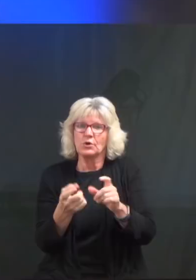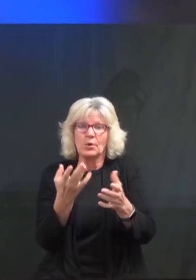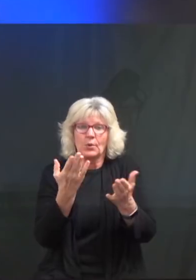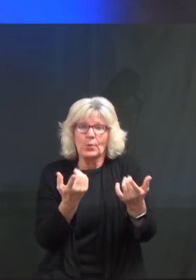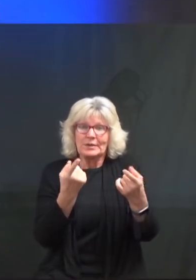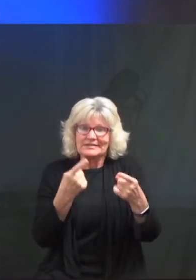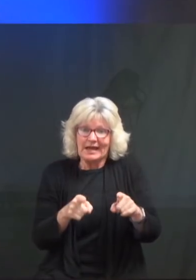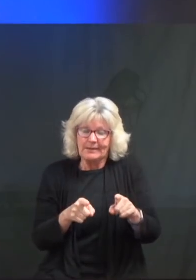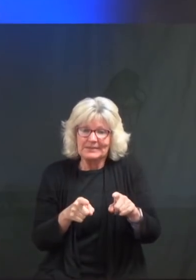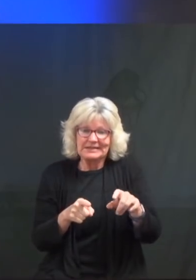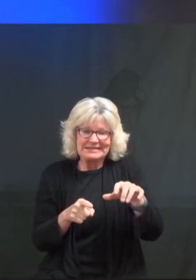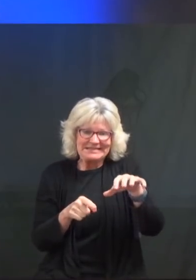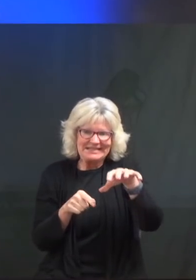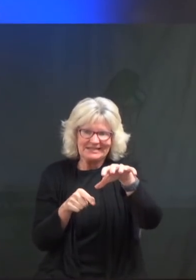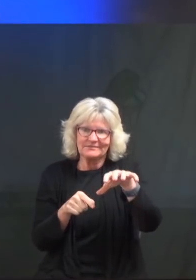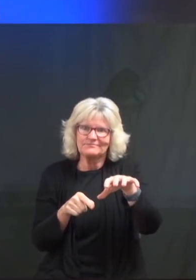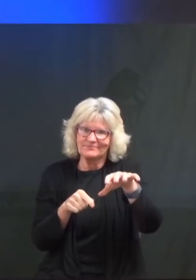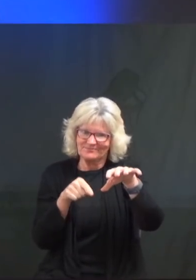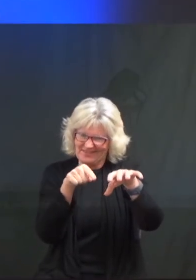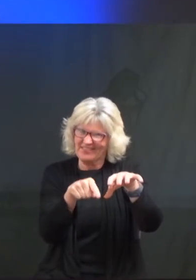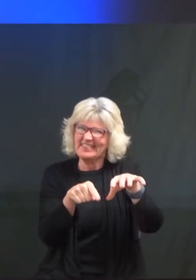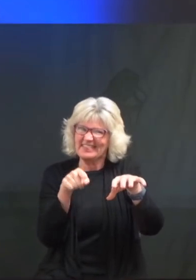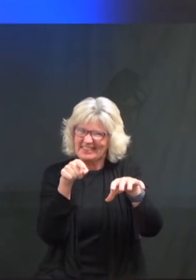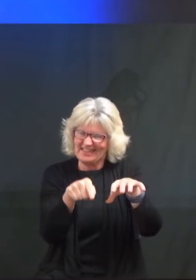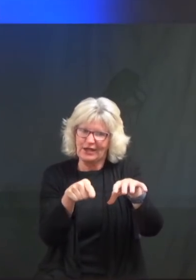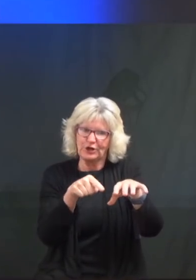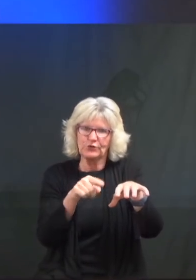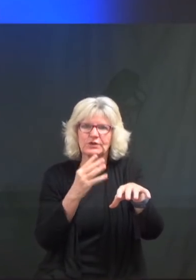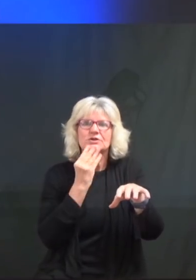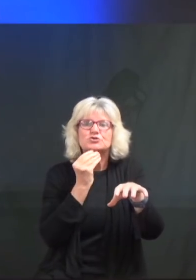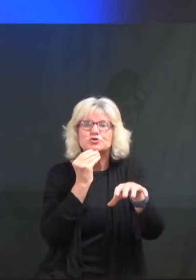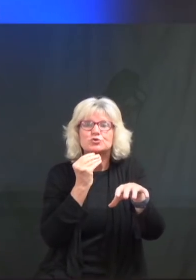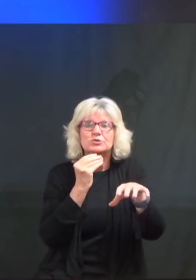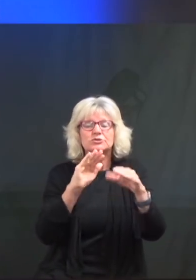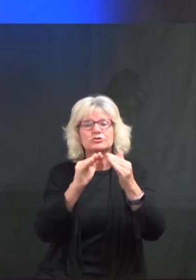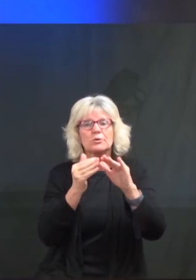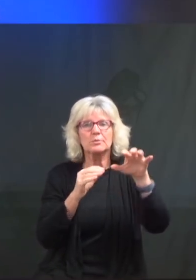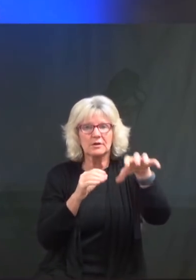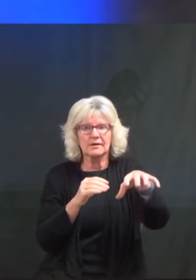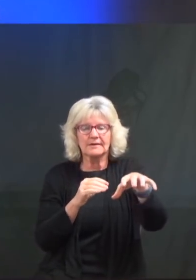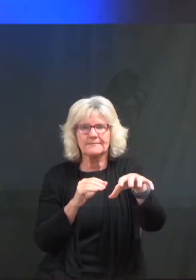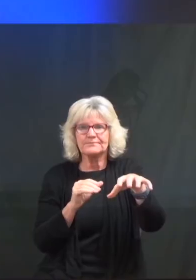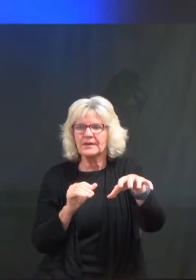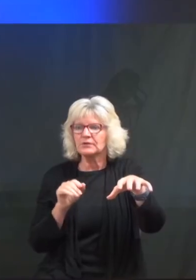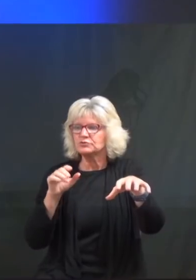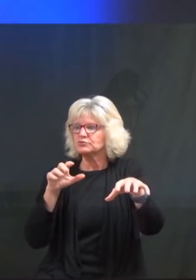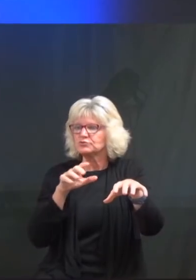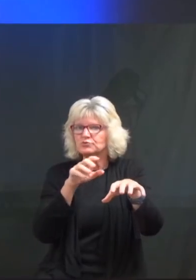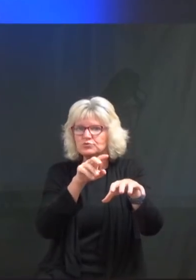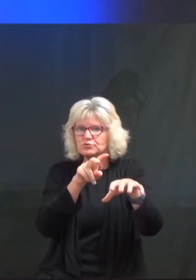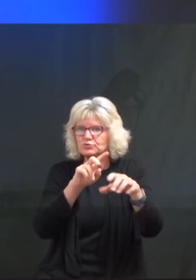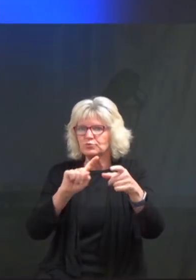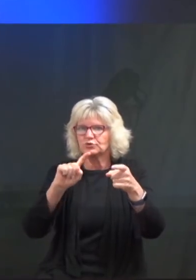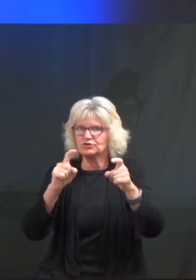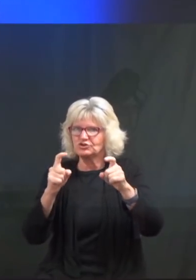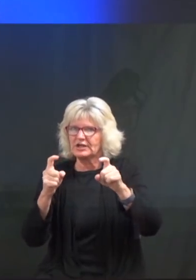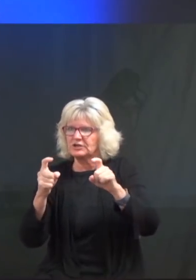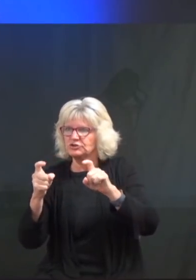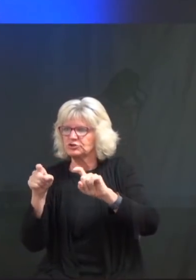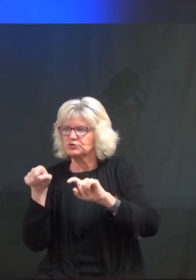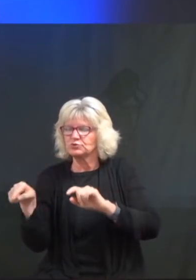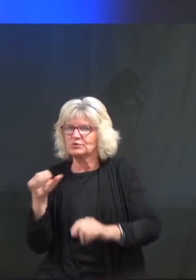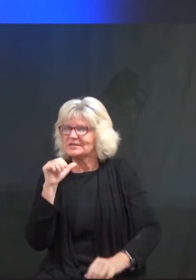we're going from the Jewish community to the Gentile community with the gospel